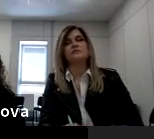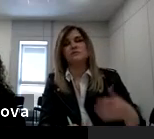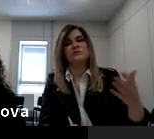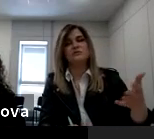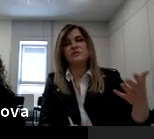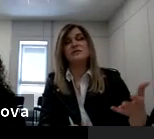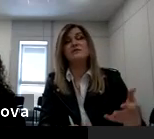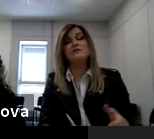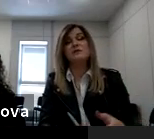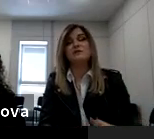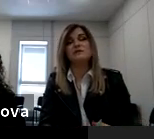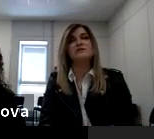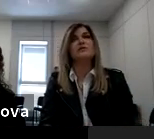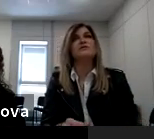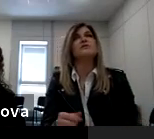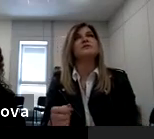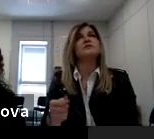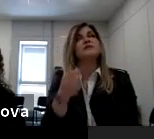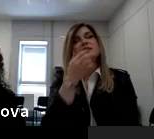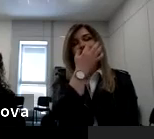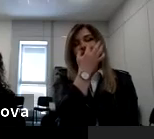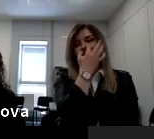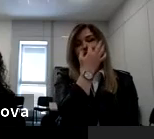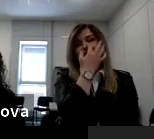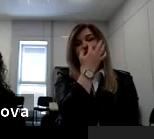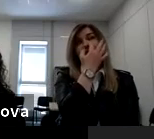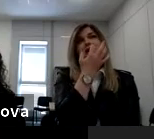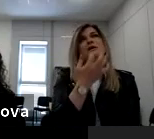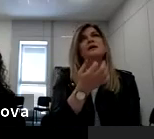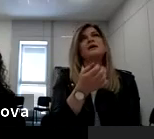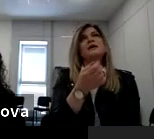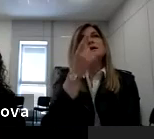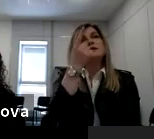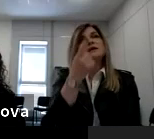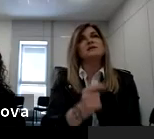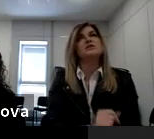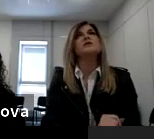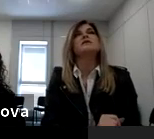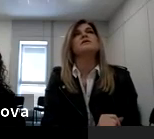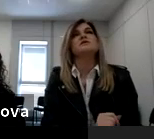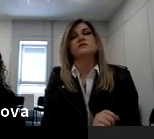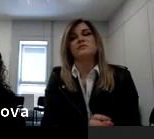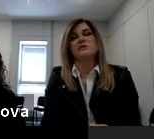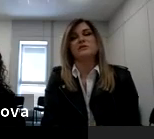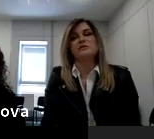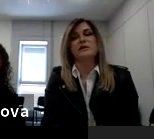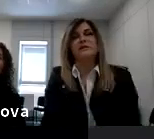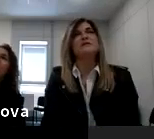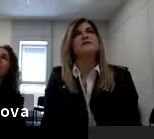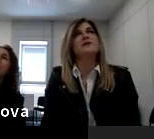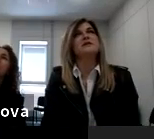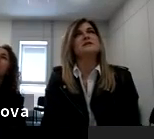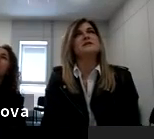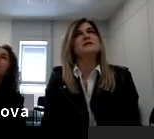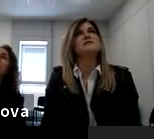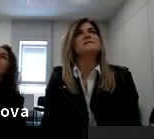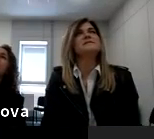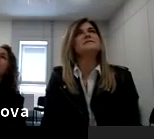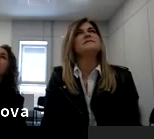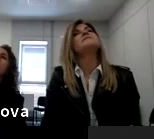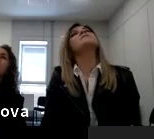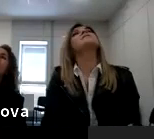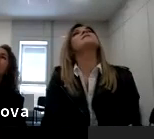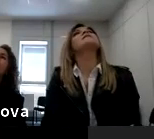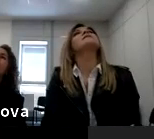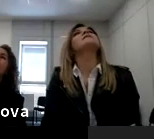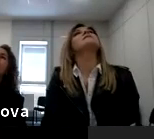find to receive the the photo. Yeah, so. Let us check the questions, please, Juliana. Okay. Fast.